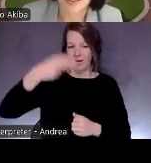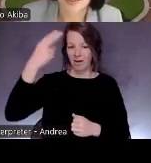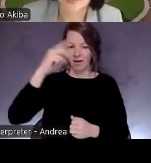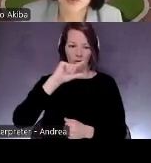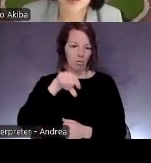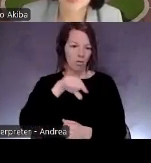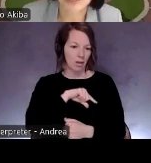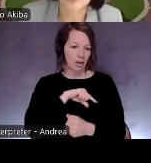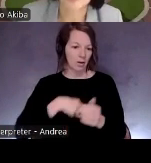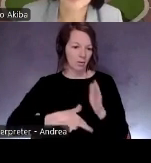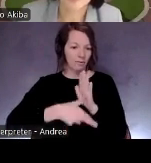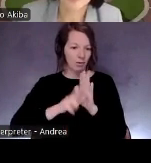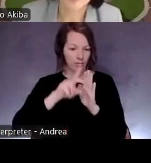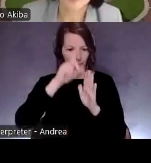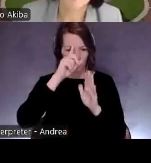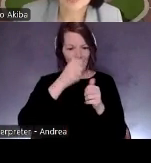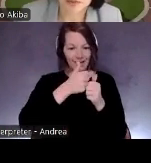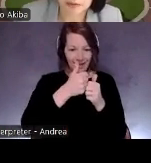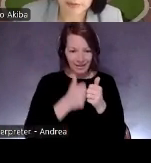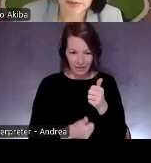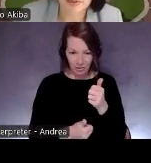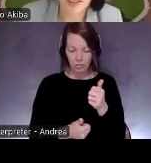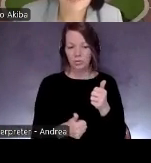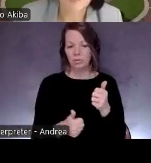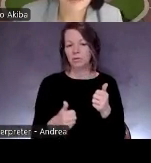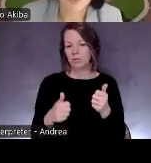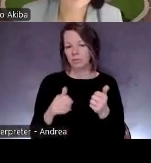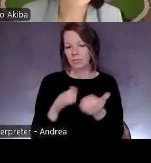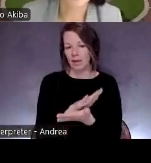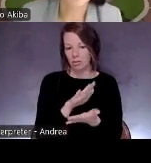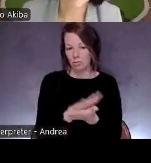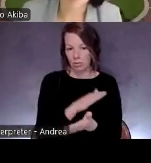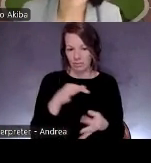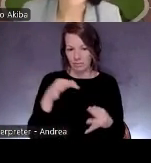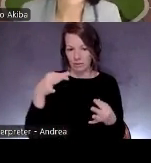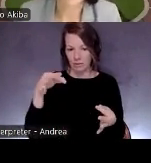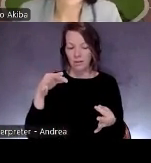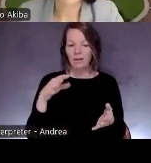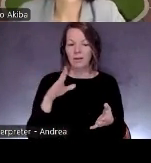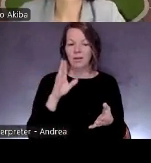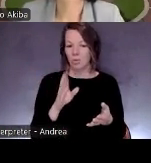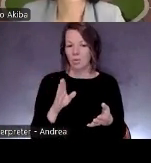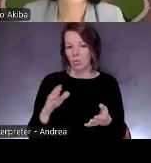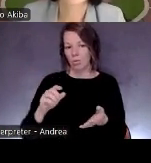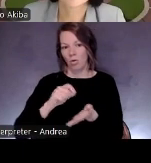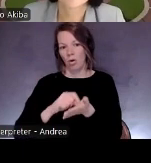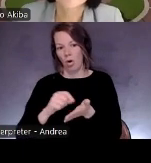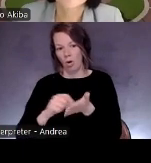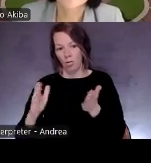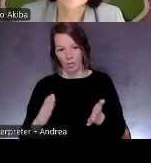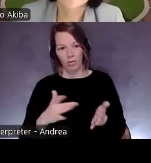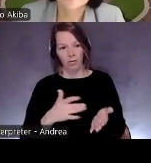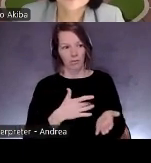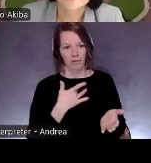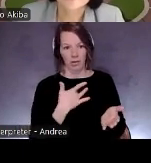review to each manuscript so that it will be helpful for the authors.